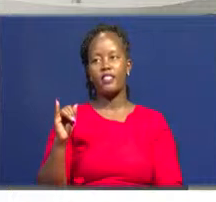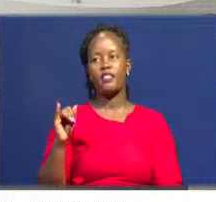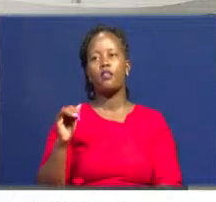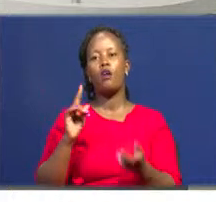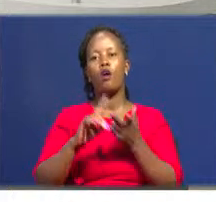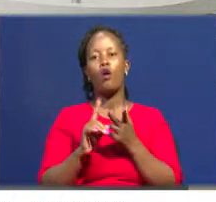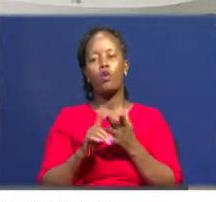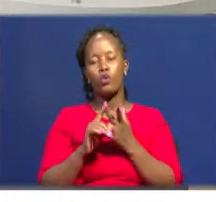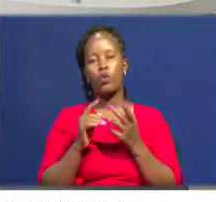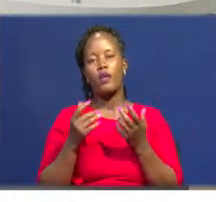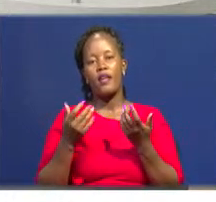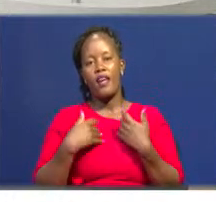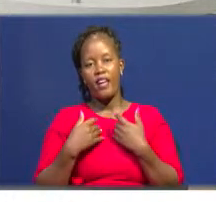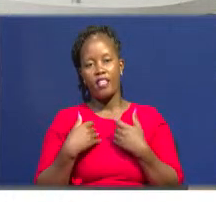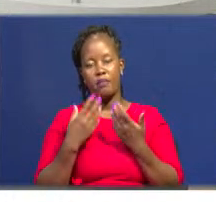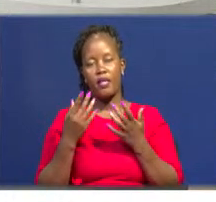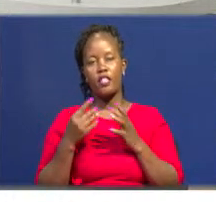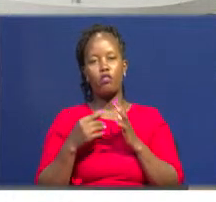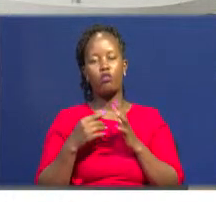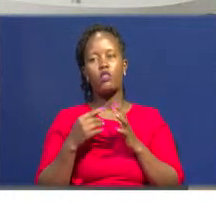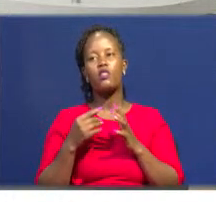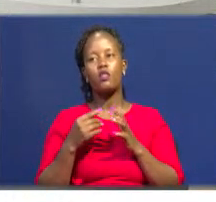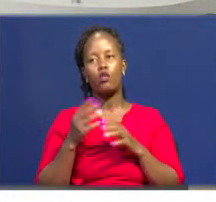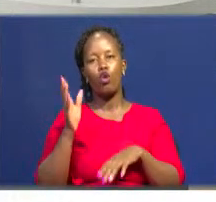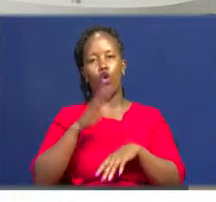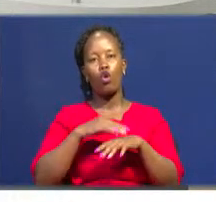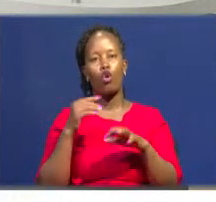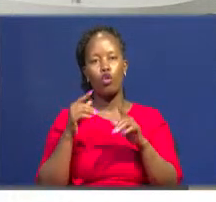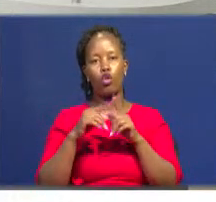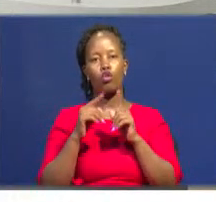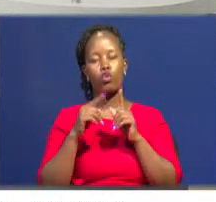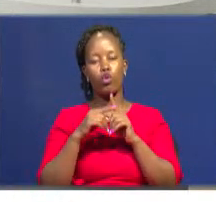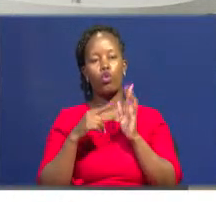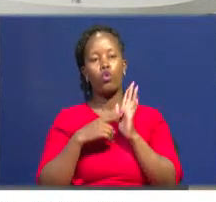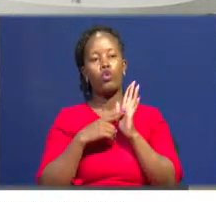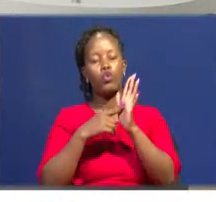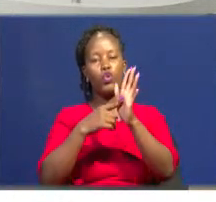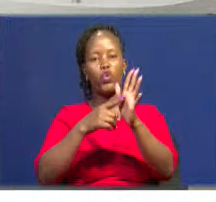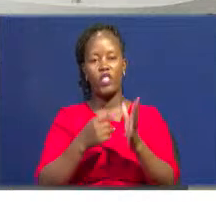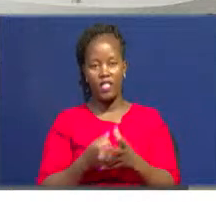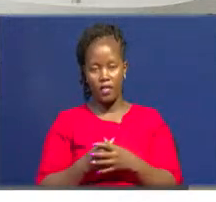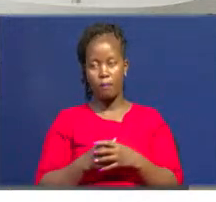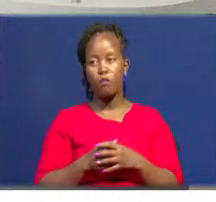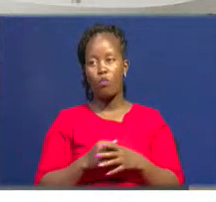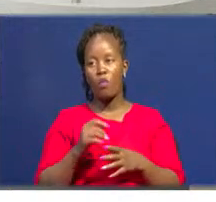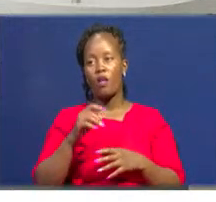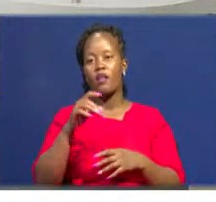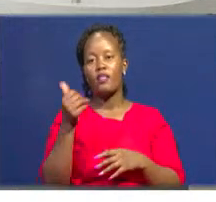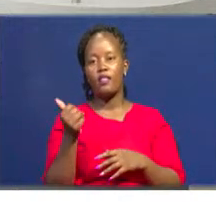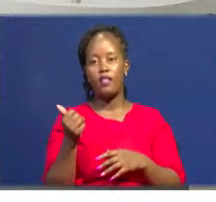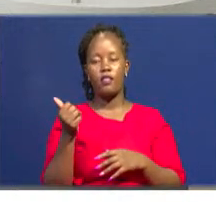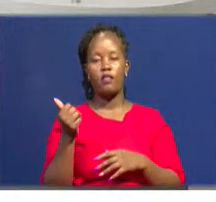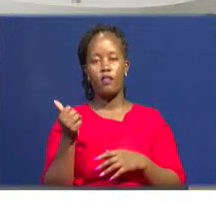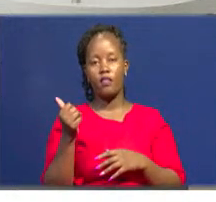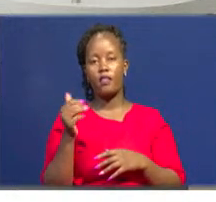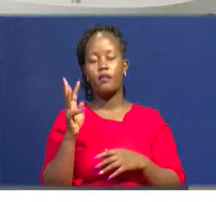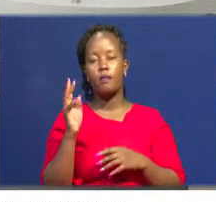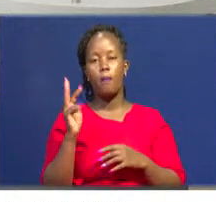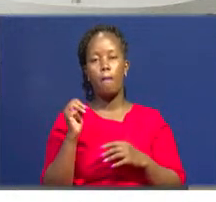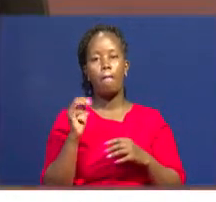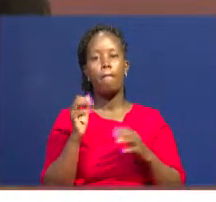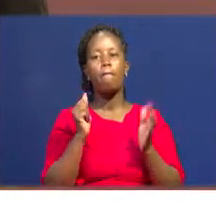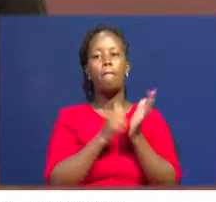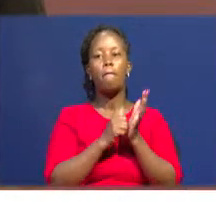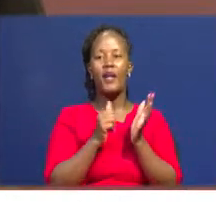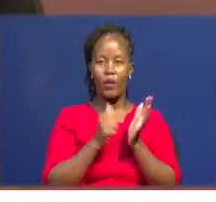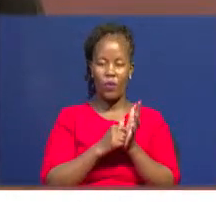us and showed us. And it is the Makueni County. We have, I believe it's Makueni, and they are, so